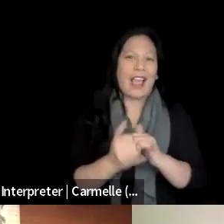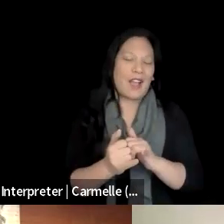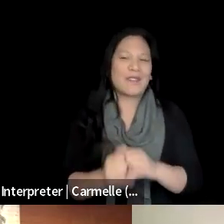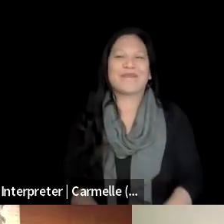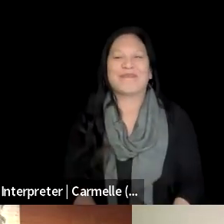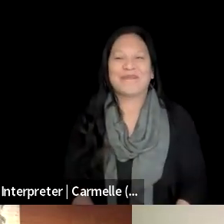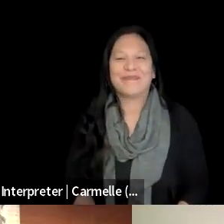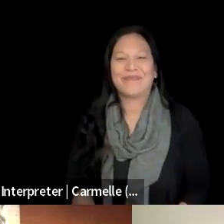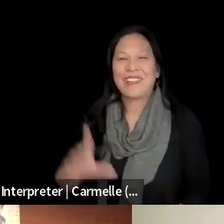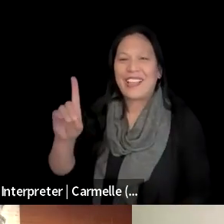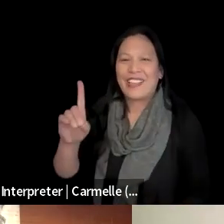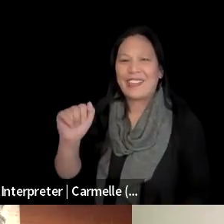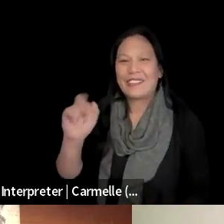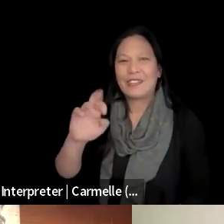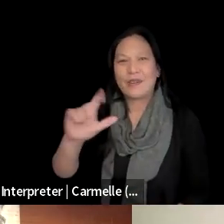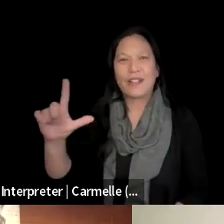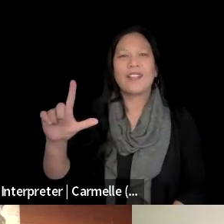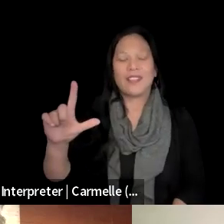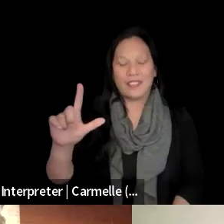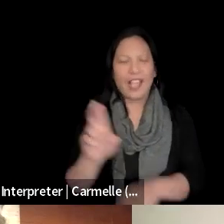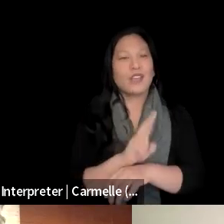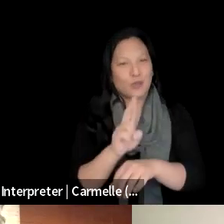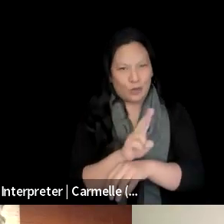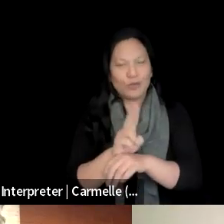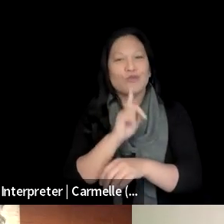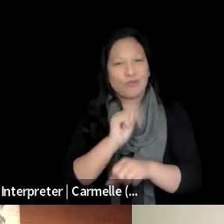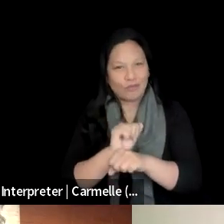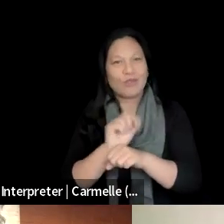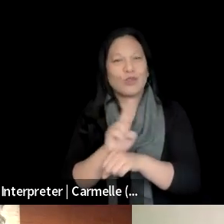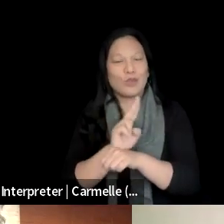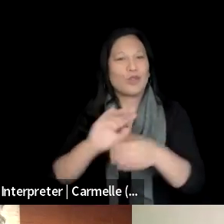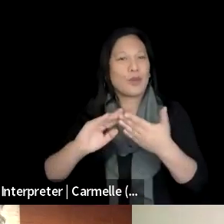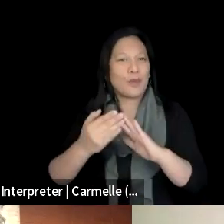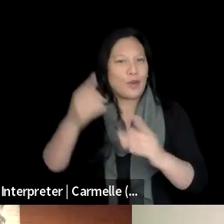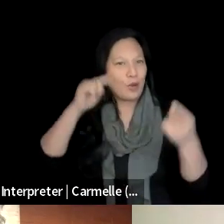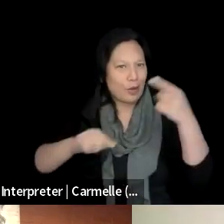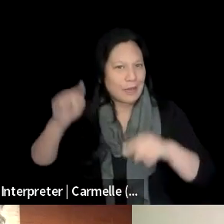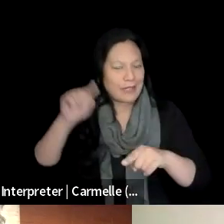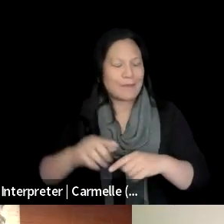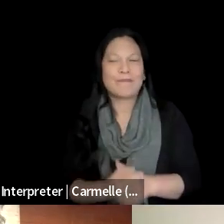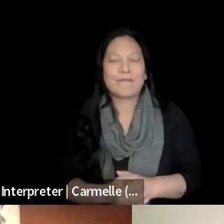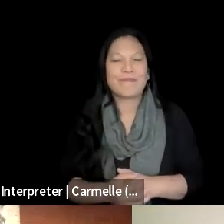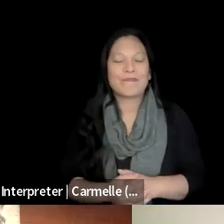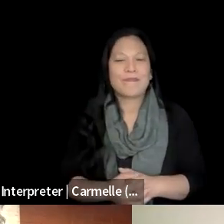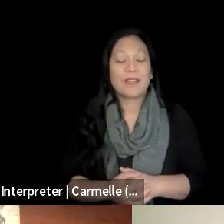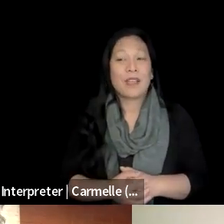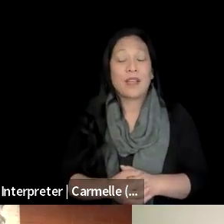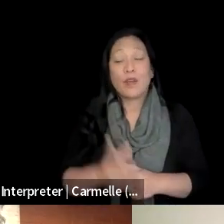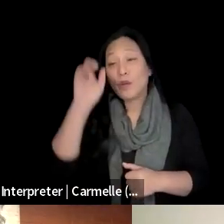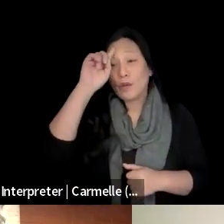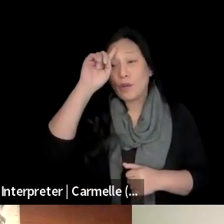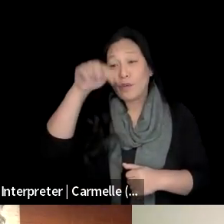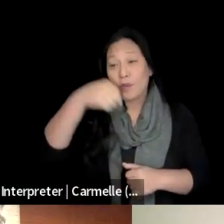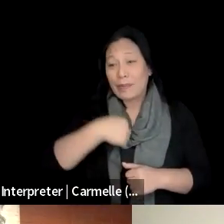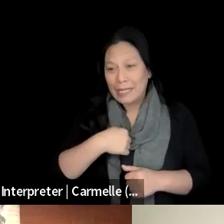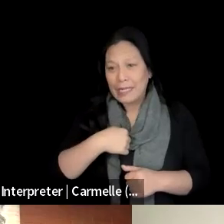I do use community agreements, and I guess like for me personally, I find